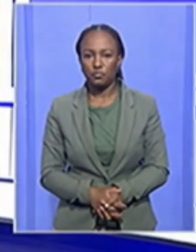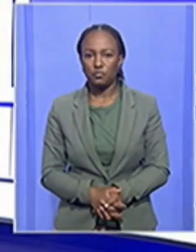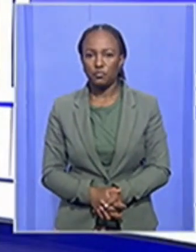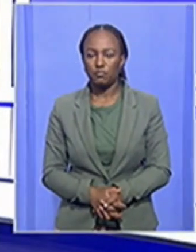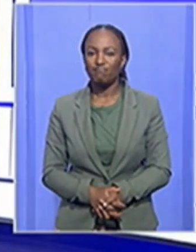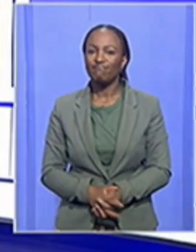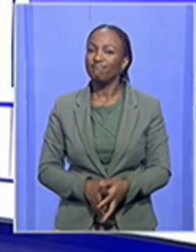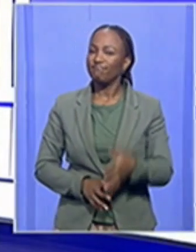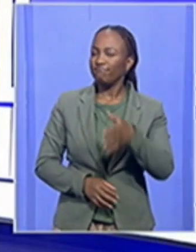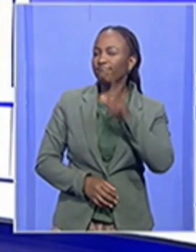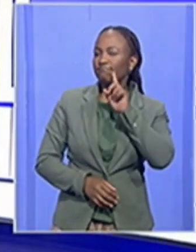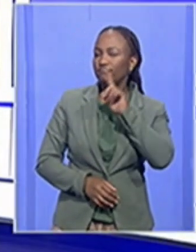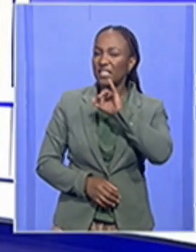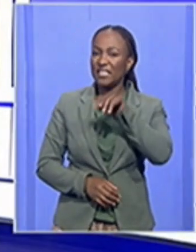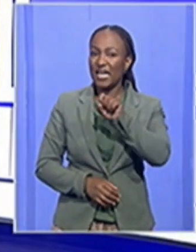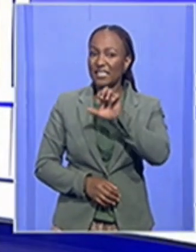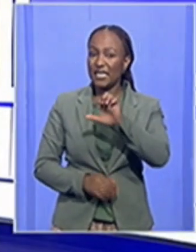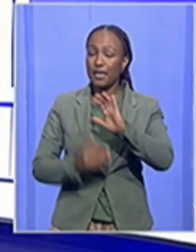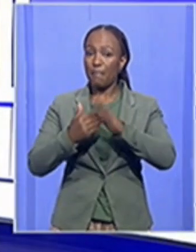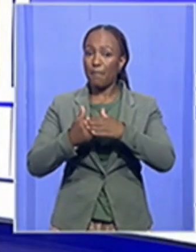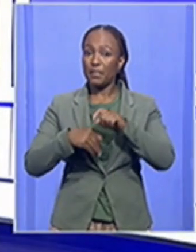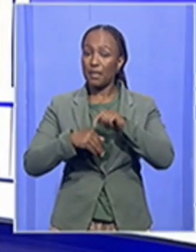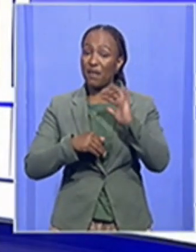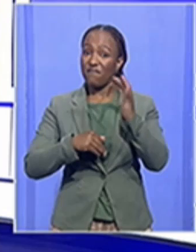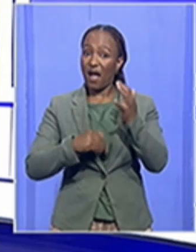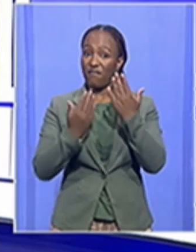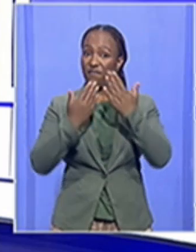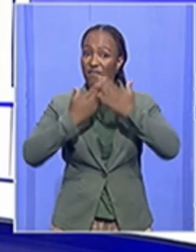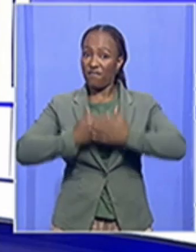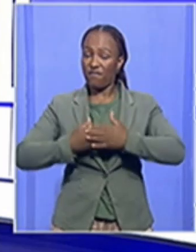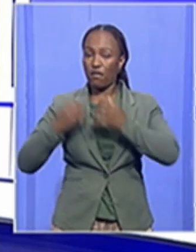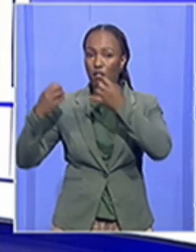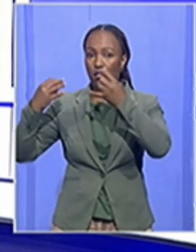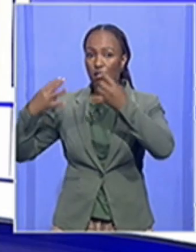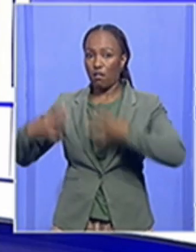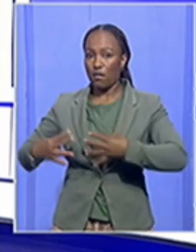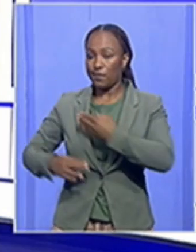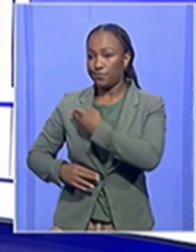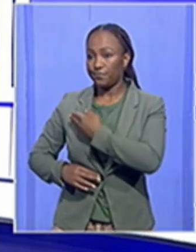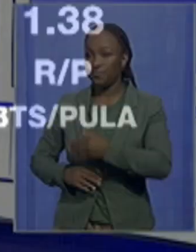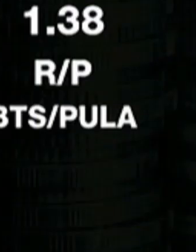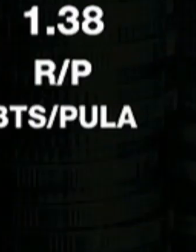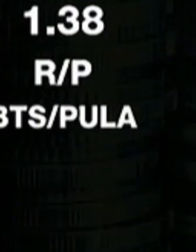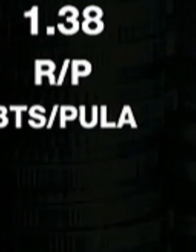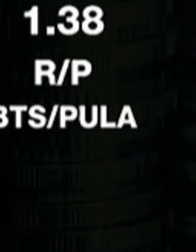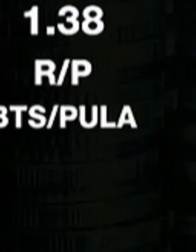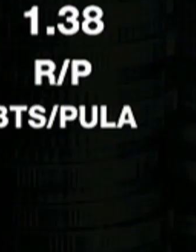Bjale a re boneng ka boripana gore mebaraka e hlole ya medjang ka JSE tswalela pejana e ring ya bohlano.